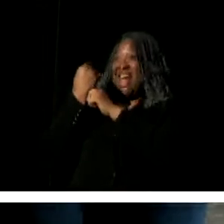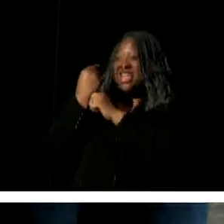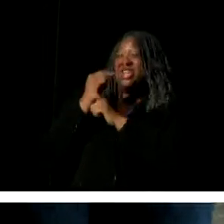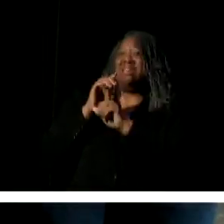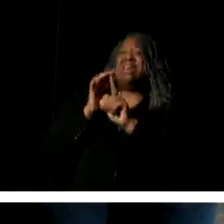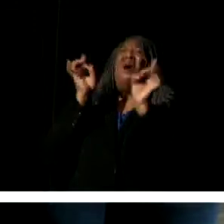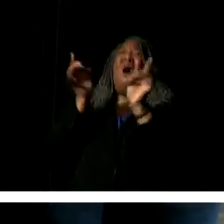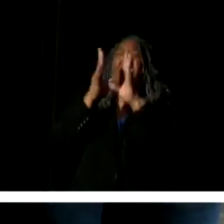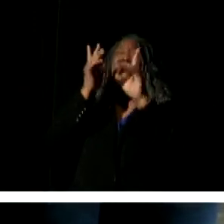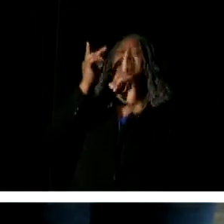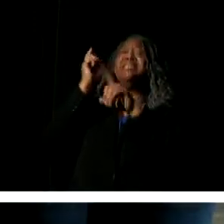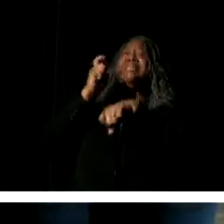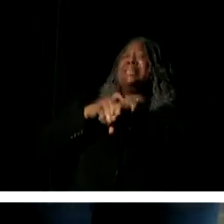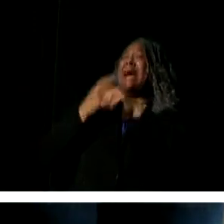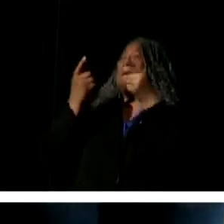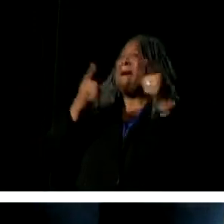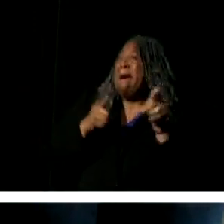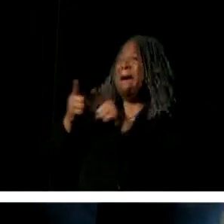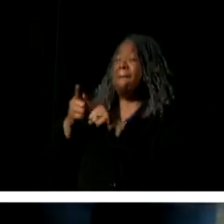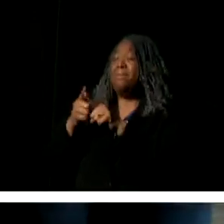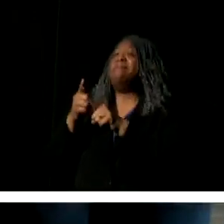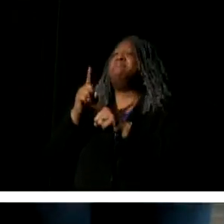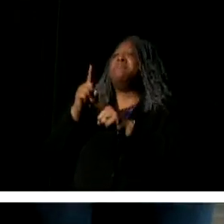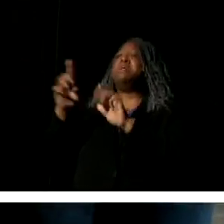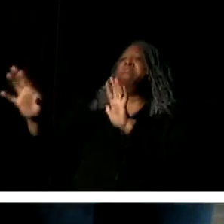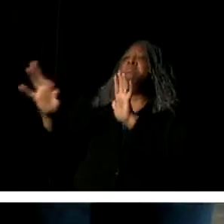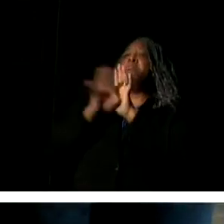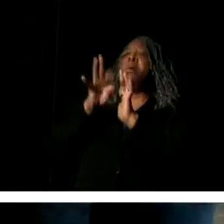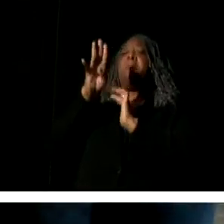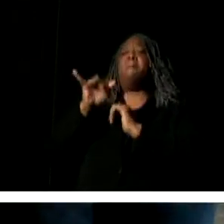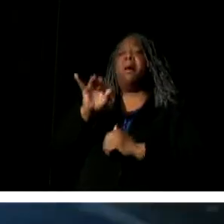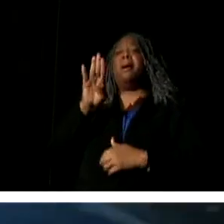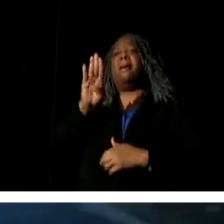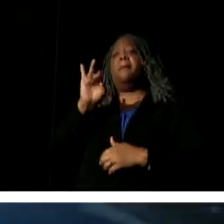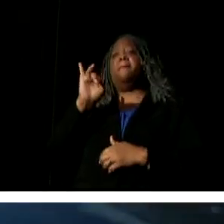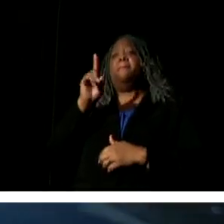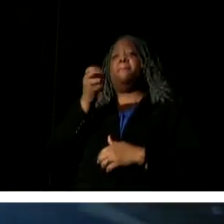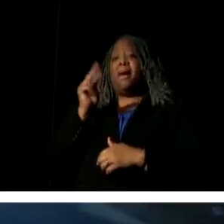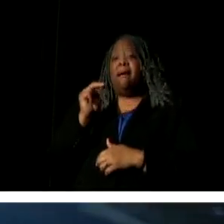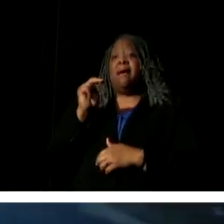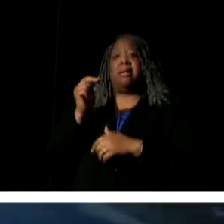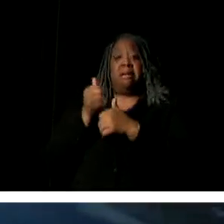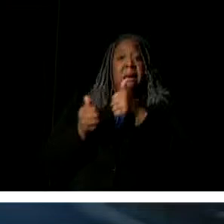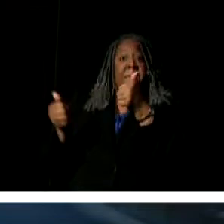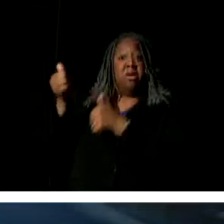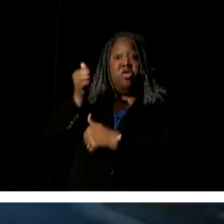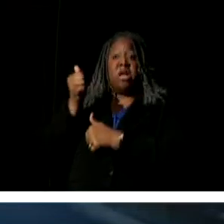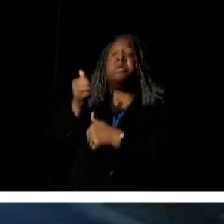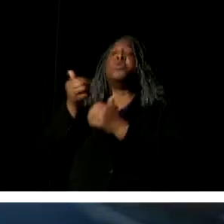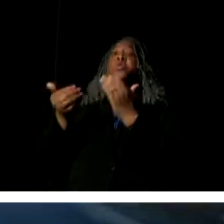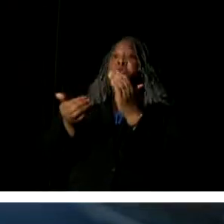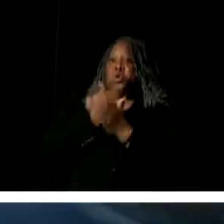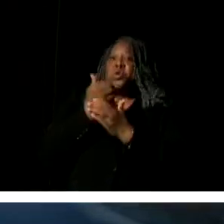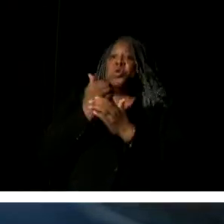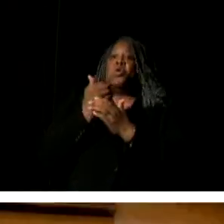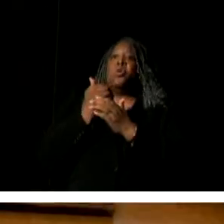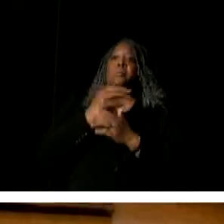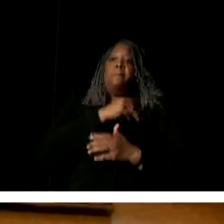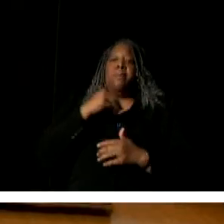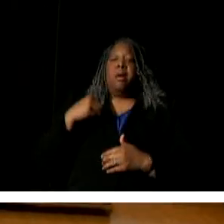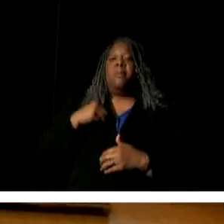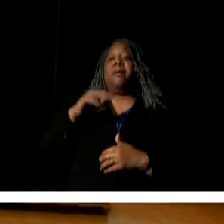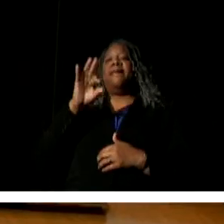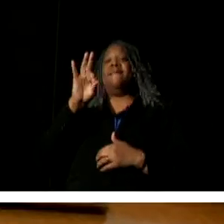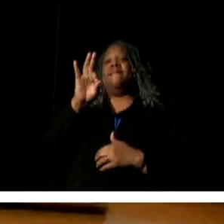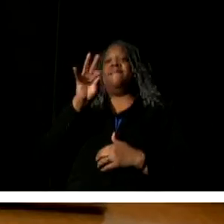crisis, he was appointed by the Biden administration to serve as the newest member of the FEMA National Advisory Council. And